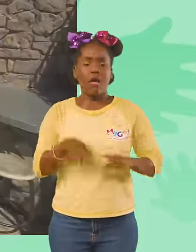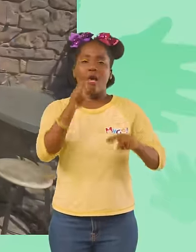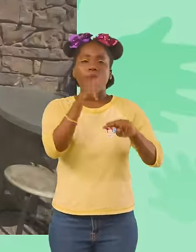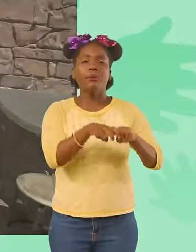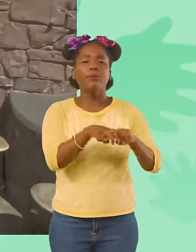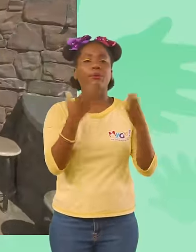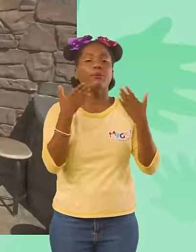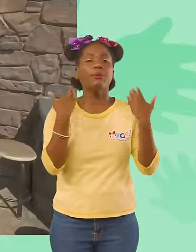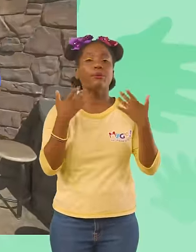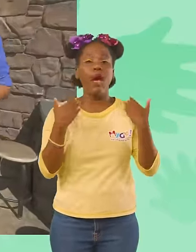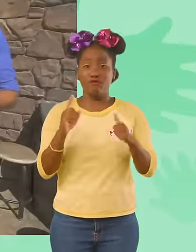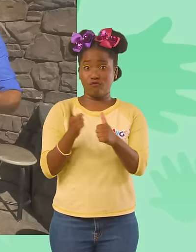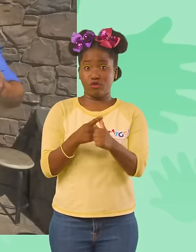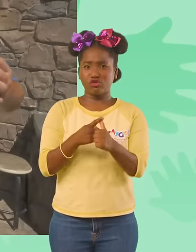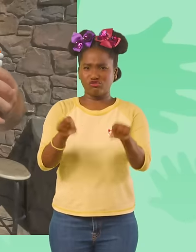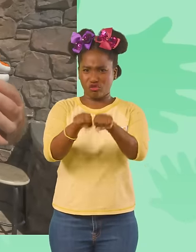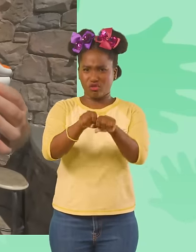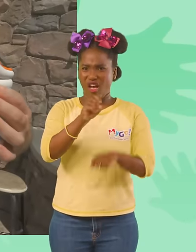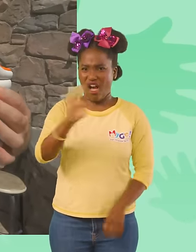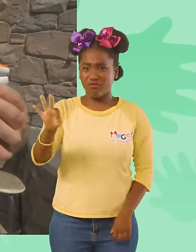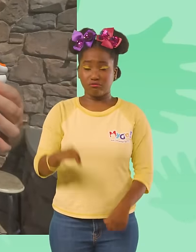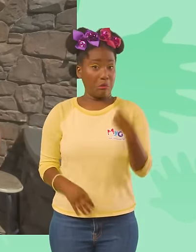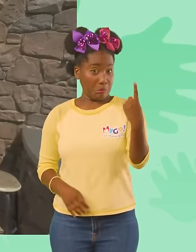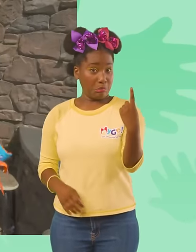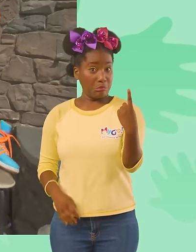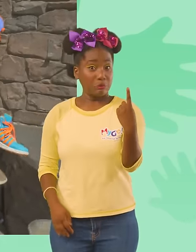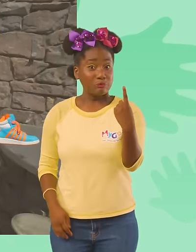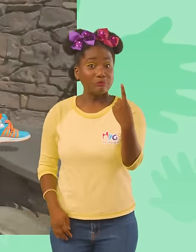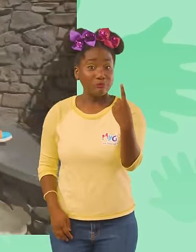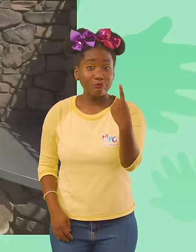Okay, first, let's take off our shoes. One shoe.